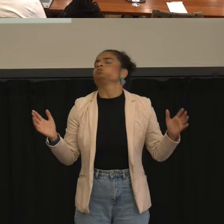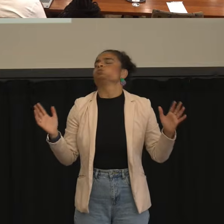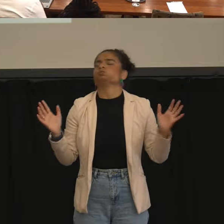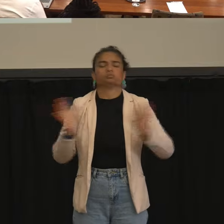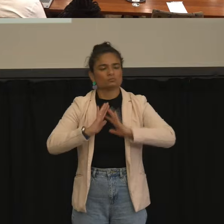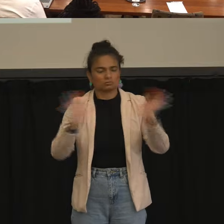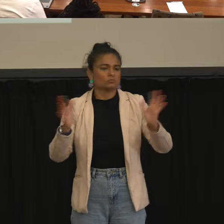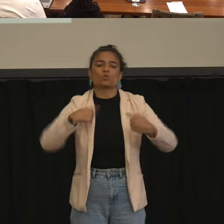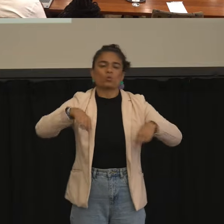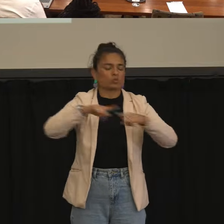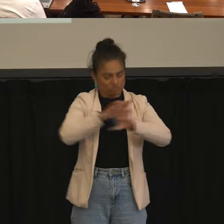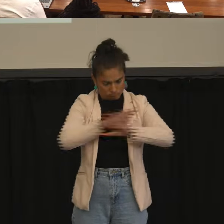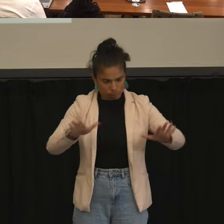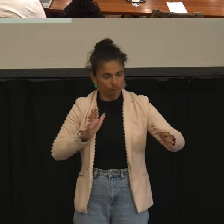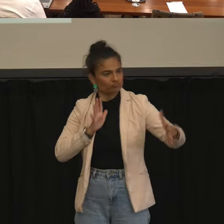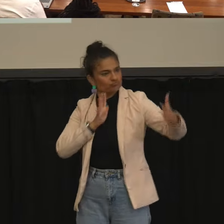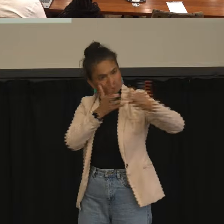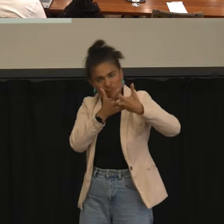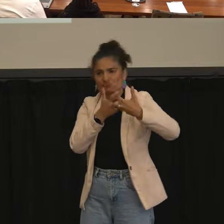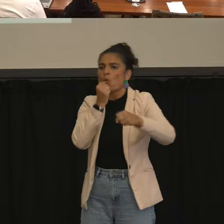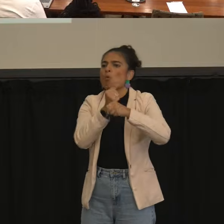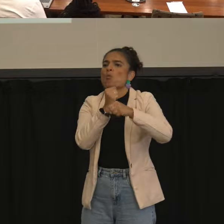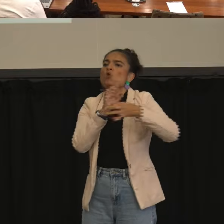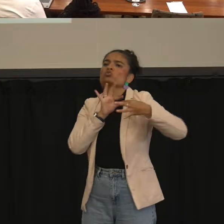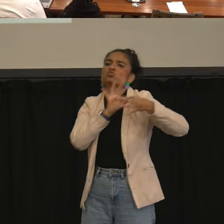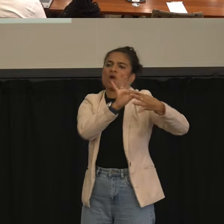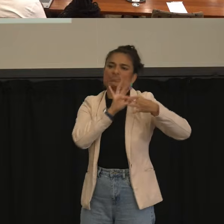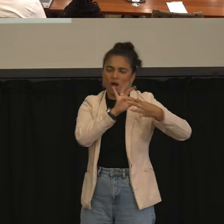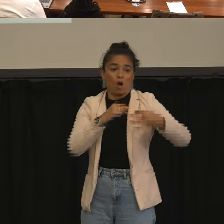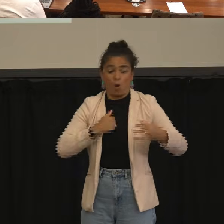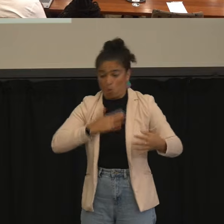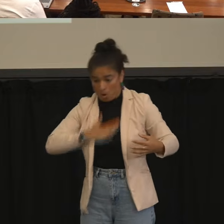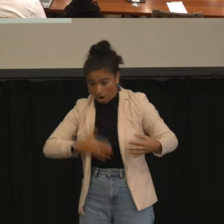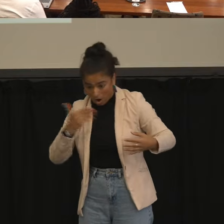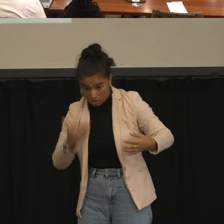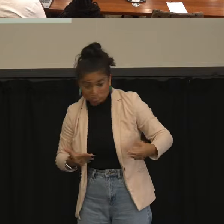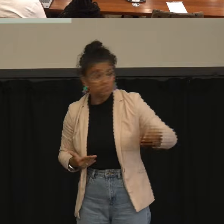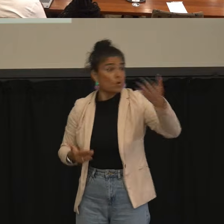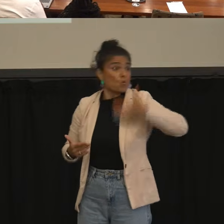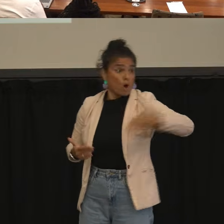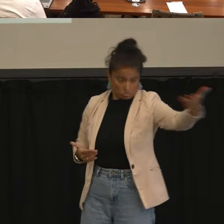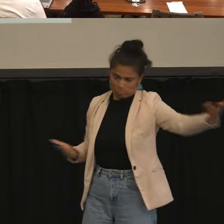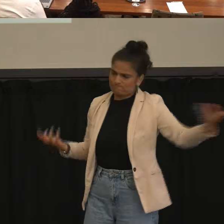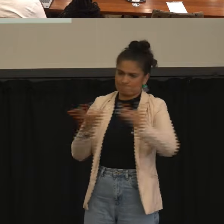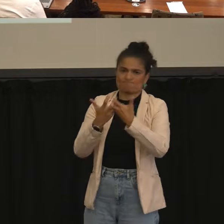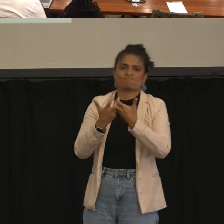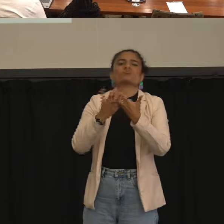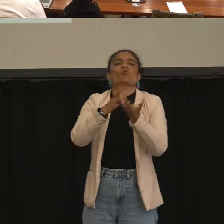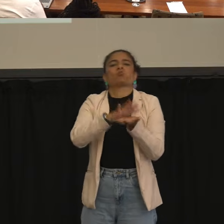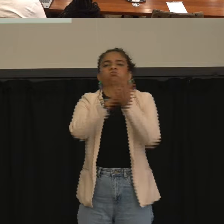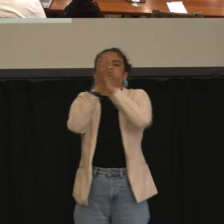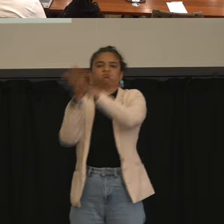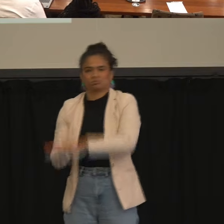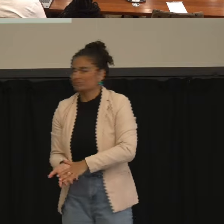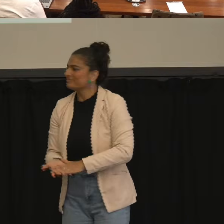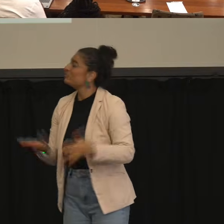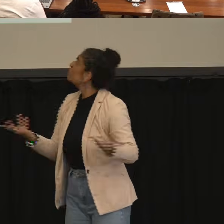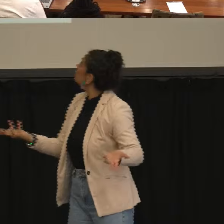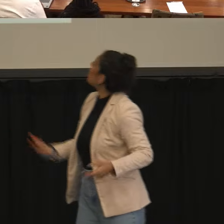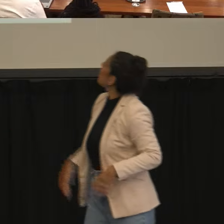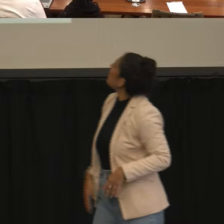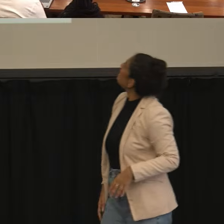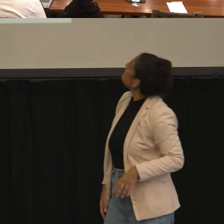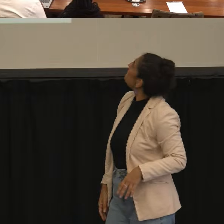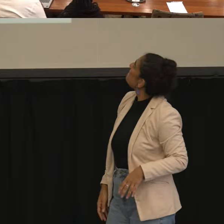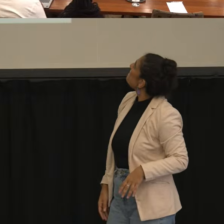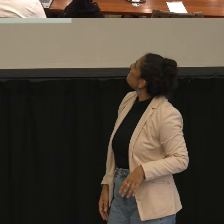everything because we really I was doing it one by one per video and material that we had,